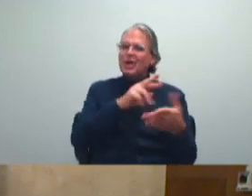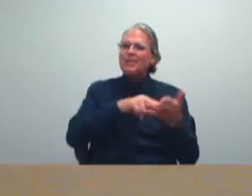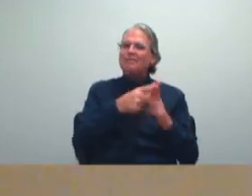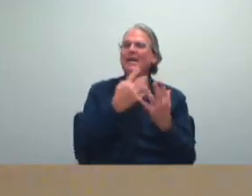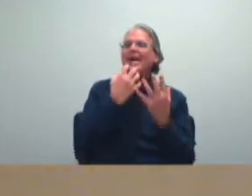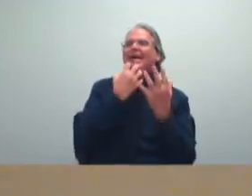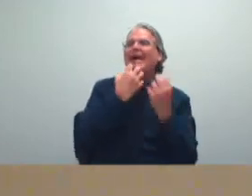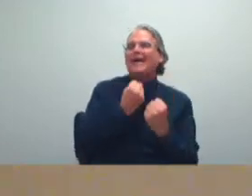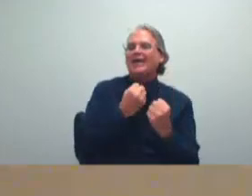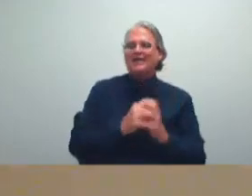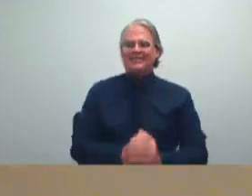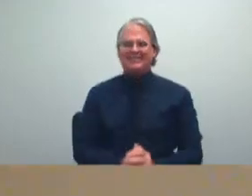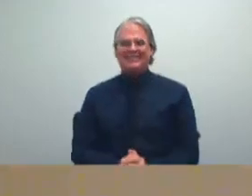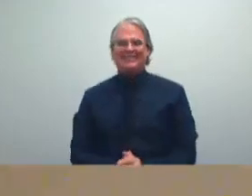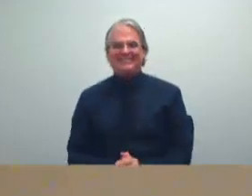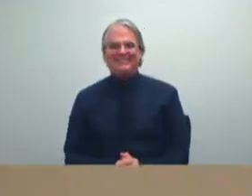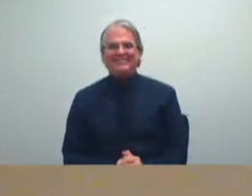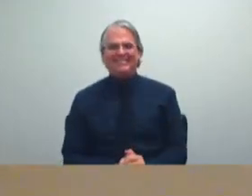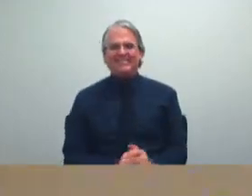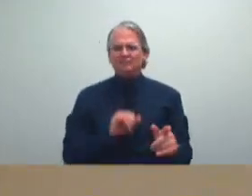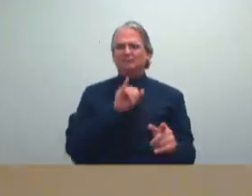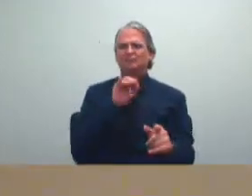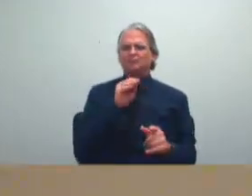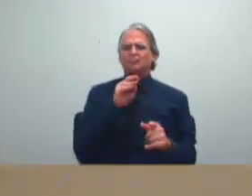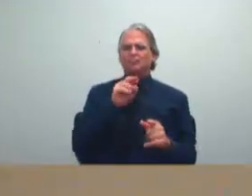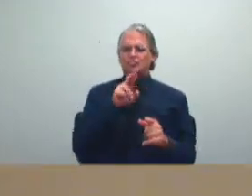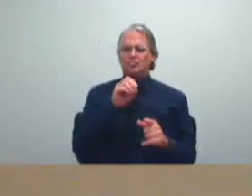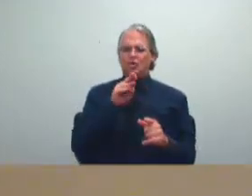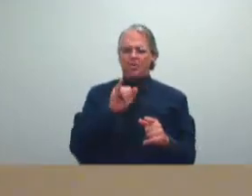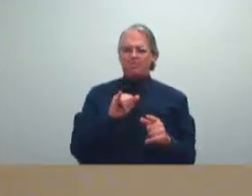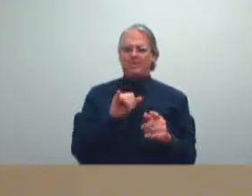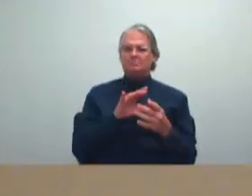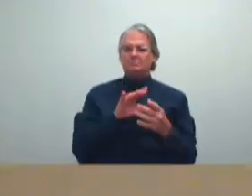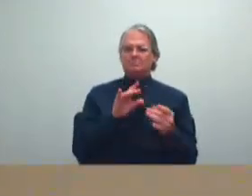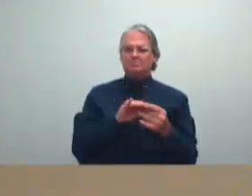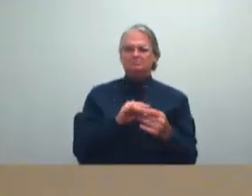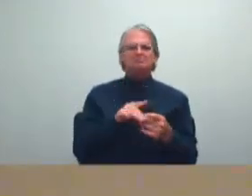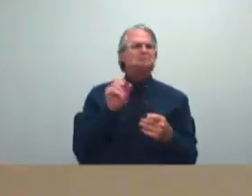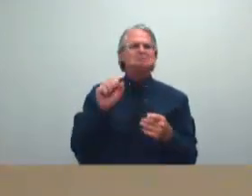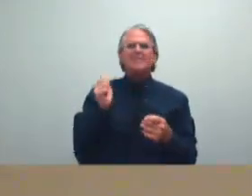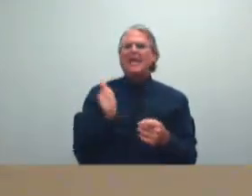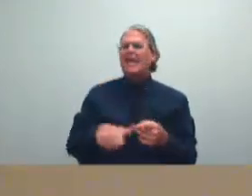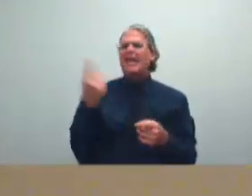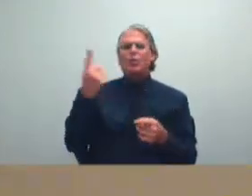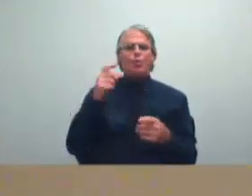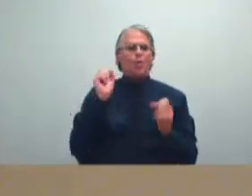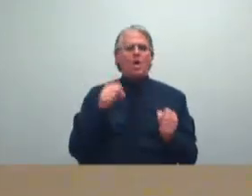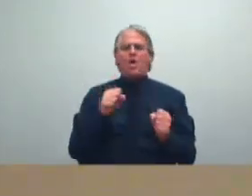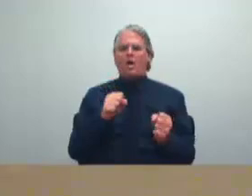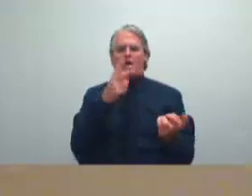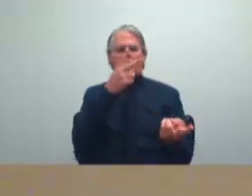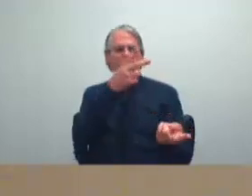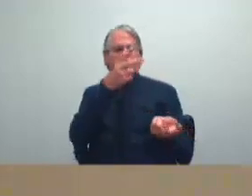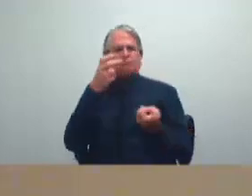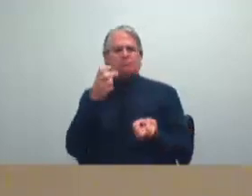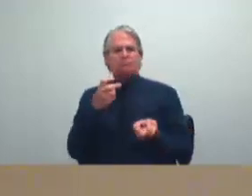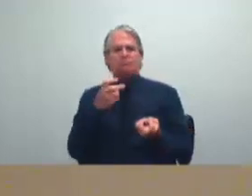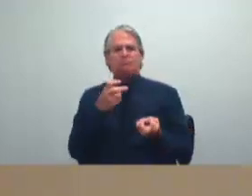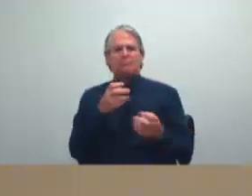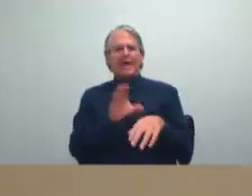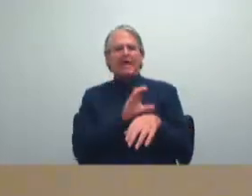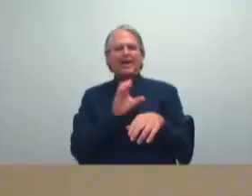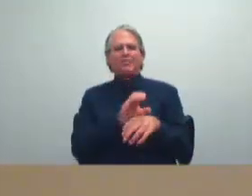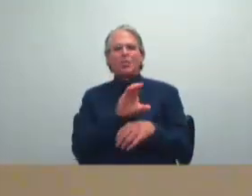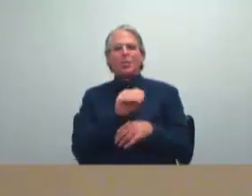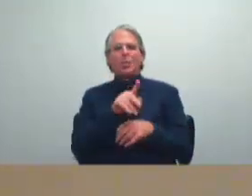that anyone could take and modify themselves. It's open source, coded in open source Python coding, so we